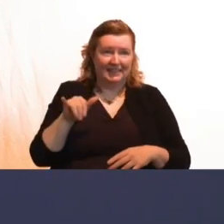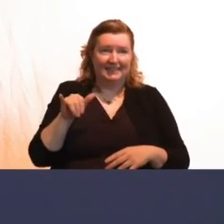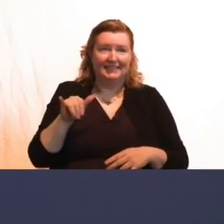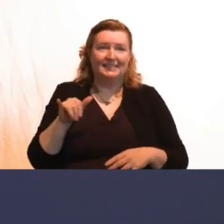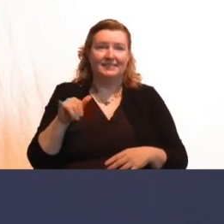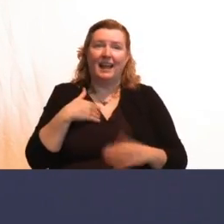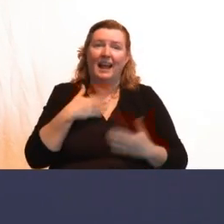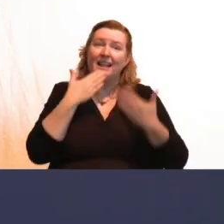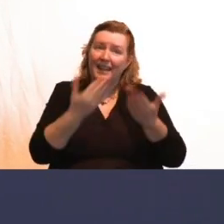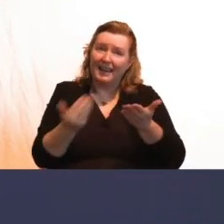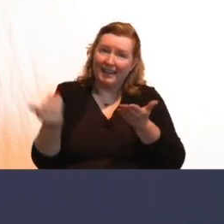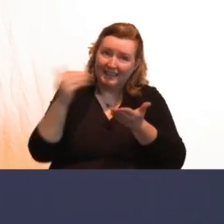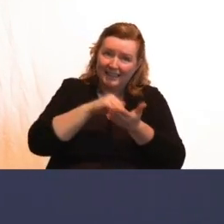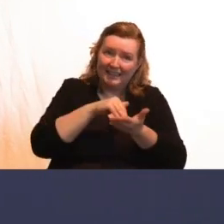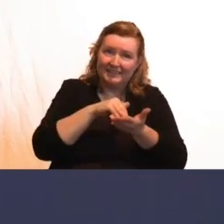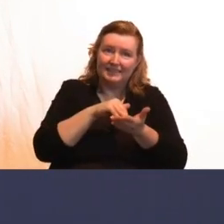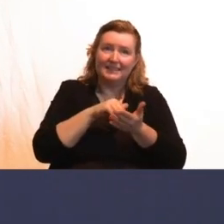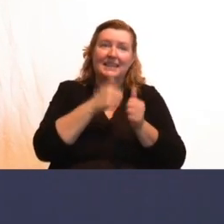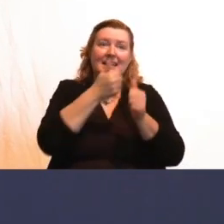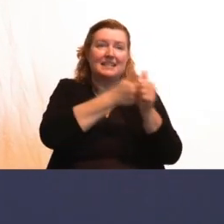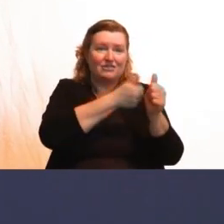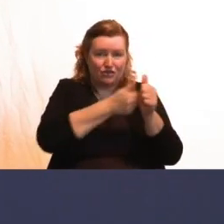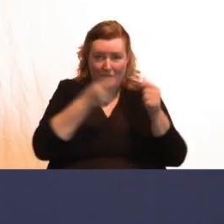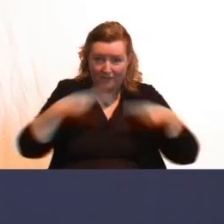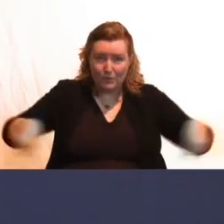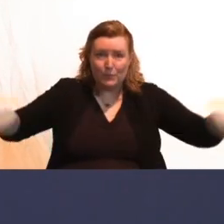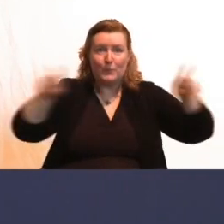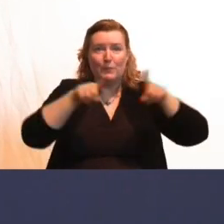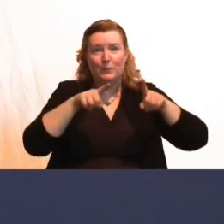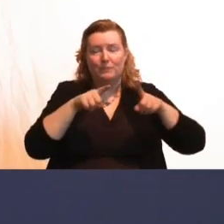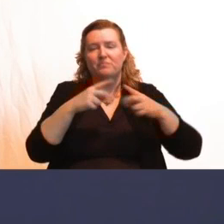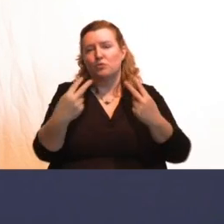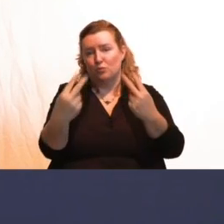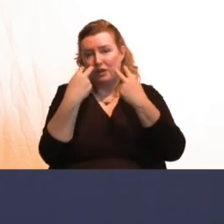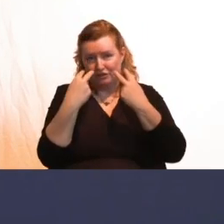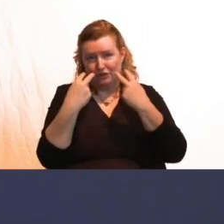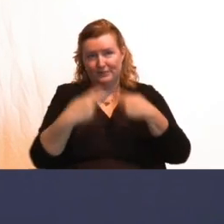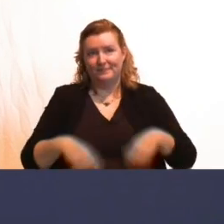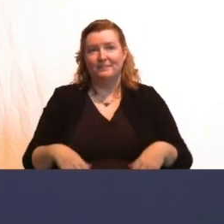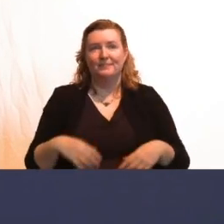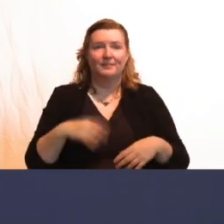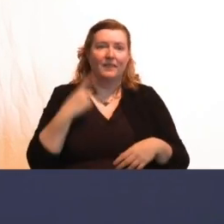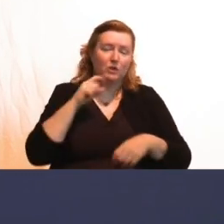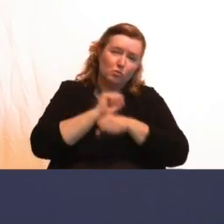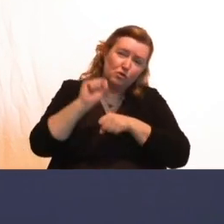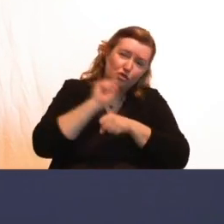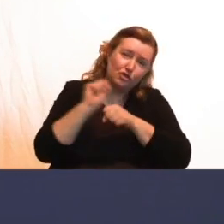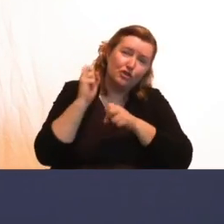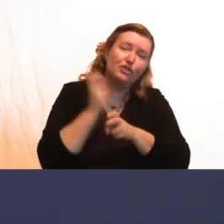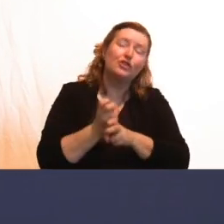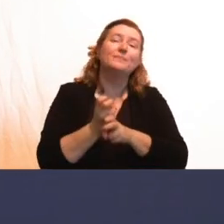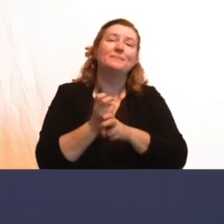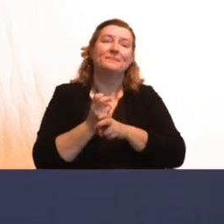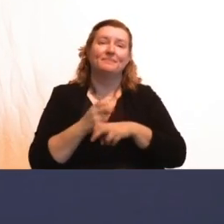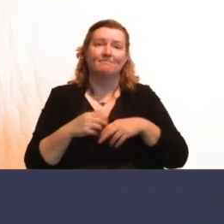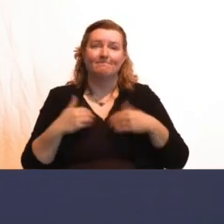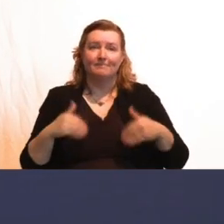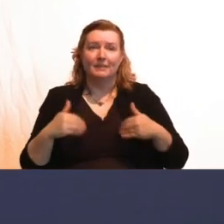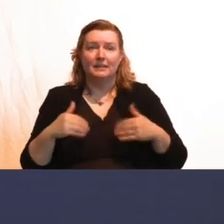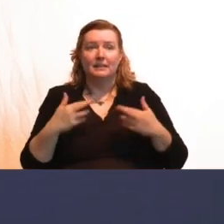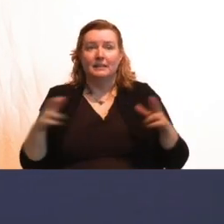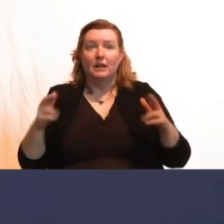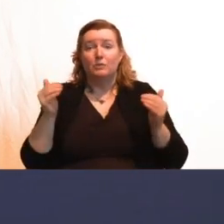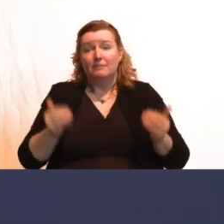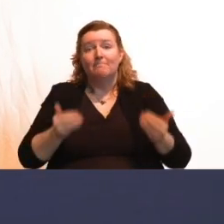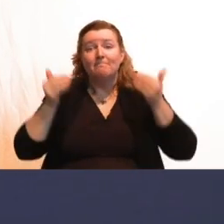in the hard work. And as we move to this next phase, all I could say is this: be safe, be smart, enjoy